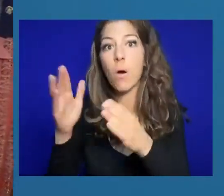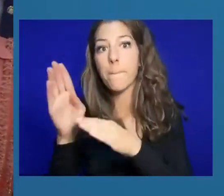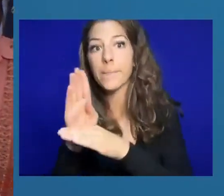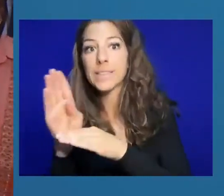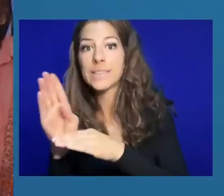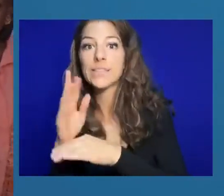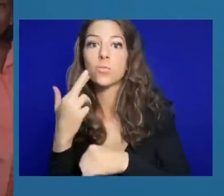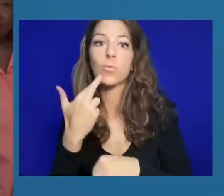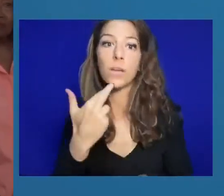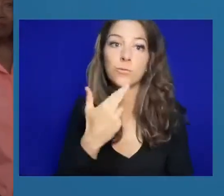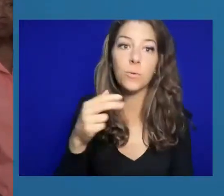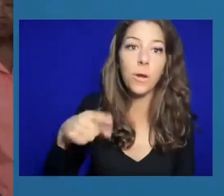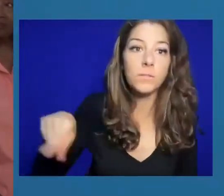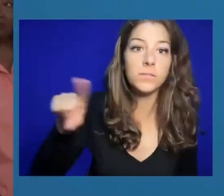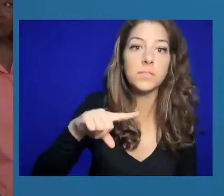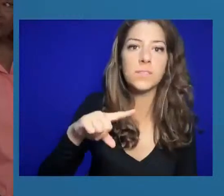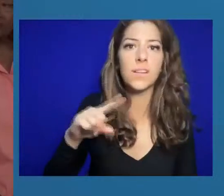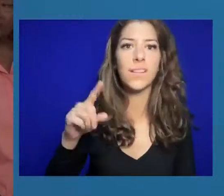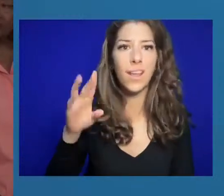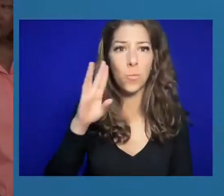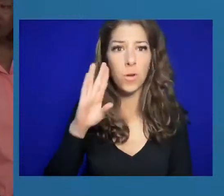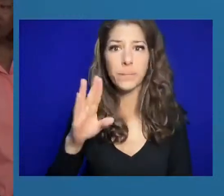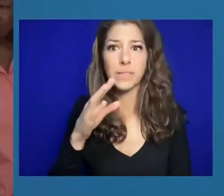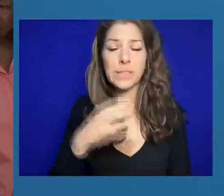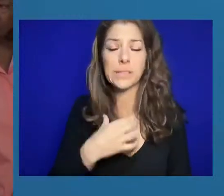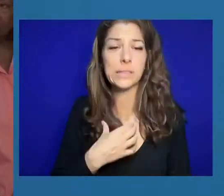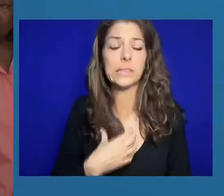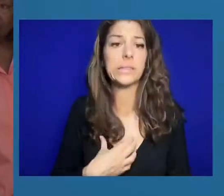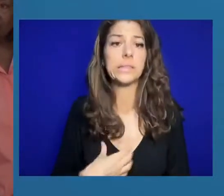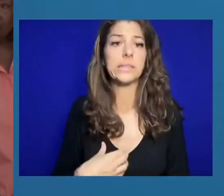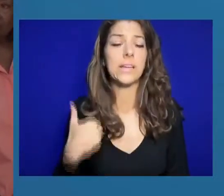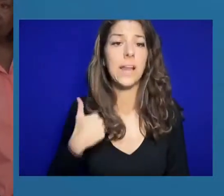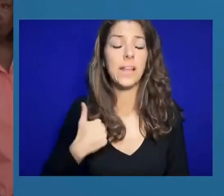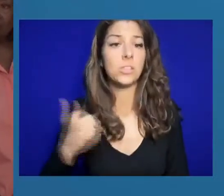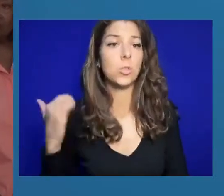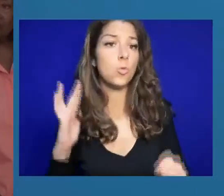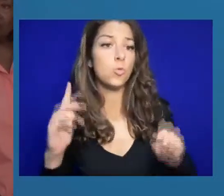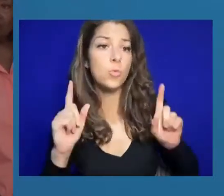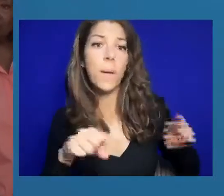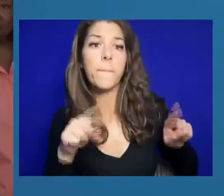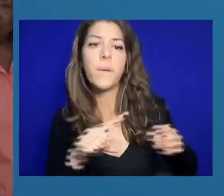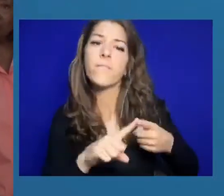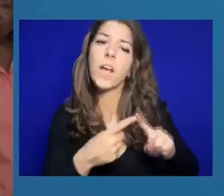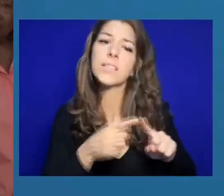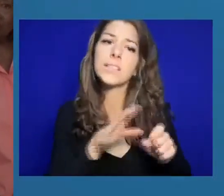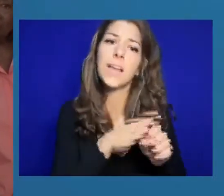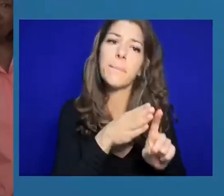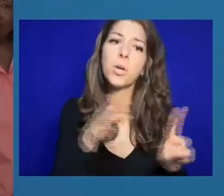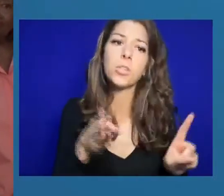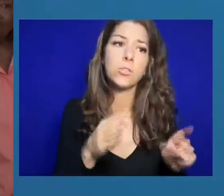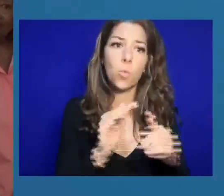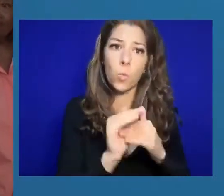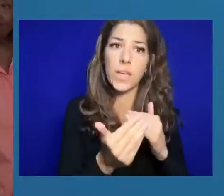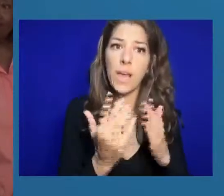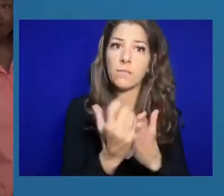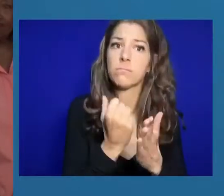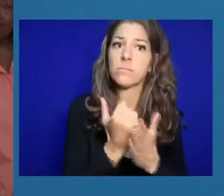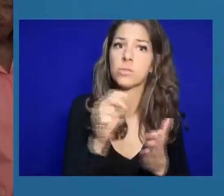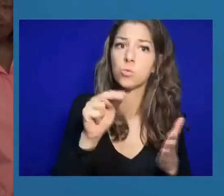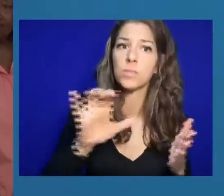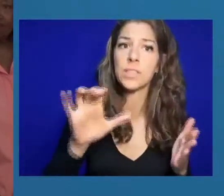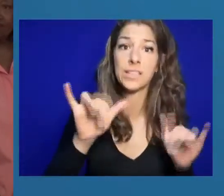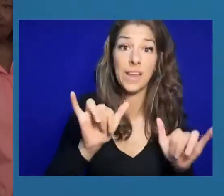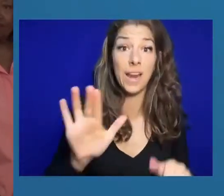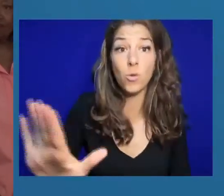restaurants. They're going to be starving because the Canadians used to come over. They're our friends, they're our neighbors. They used to spend weekends here in New York City staying at your